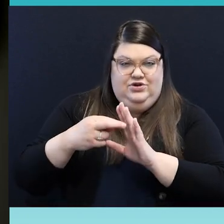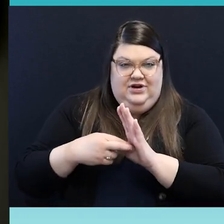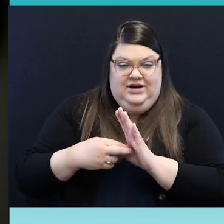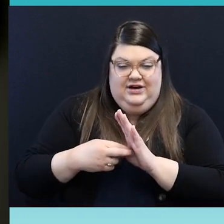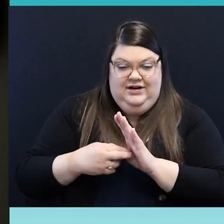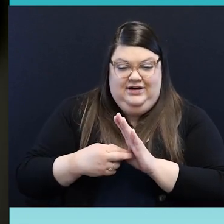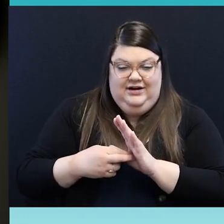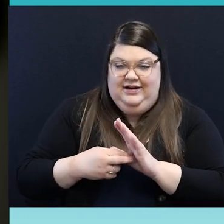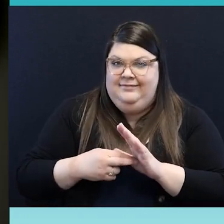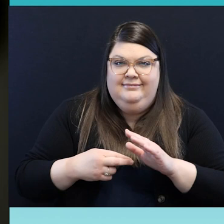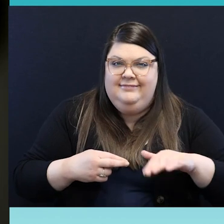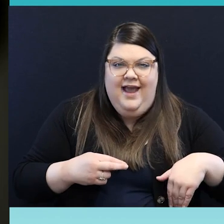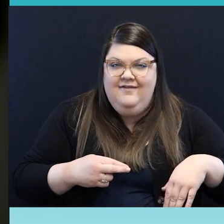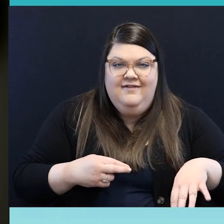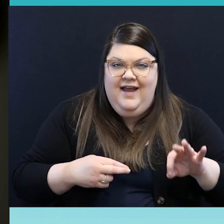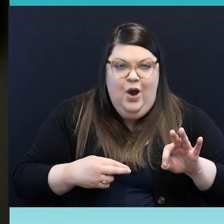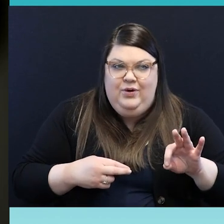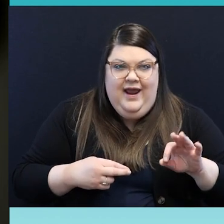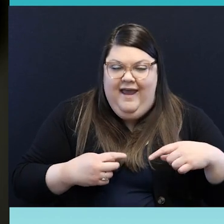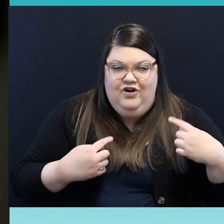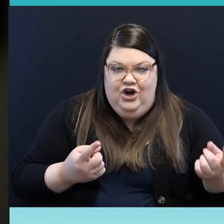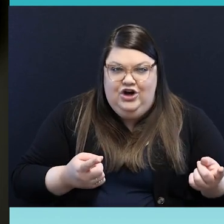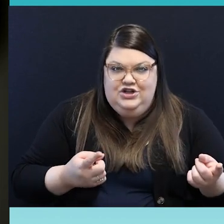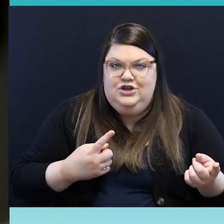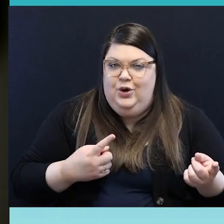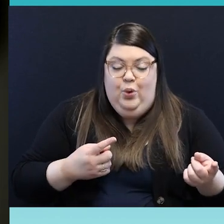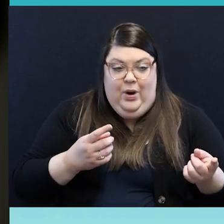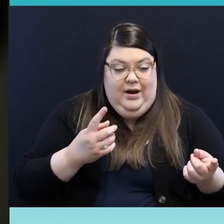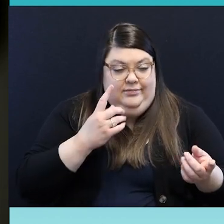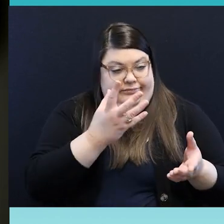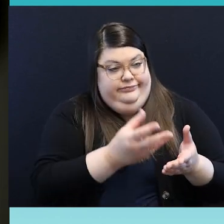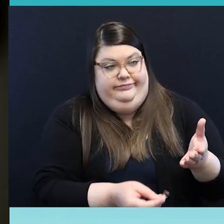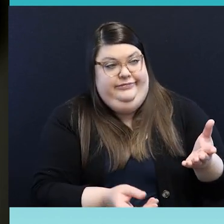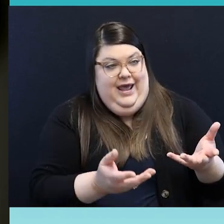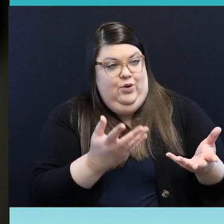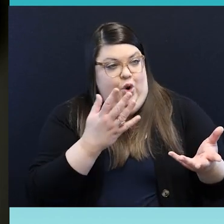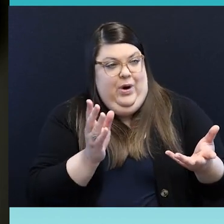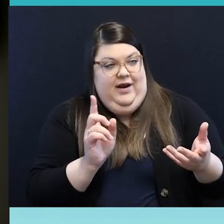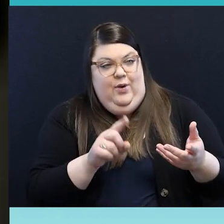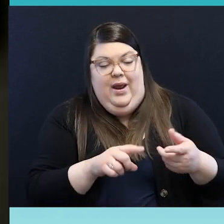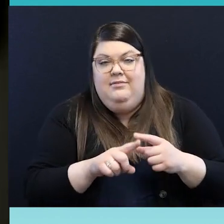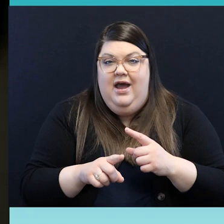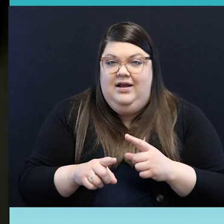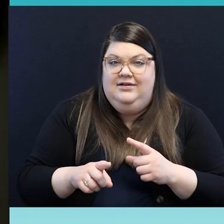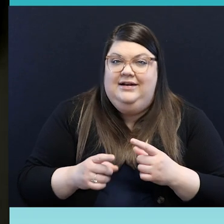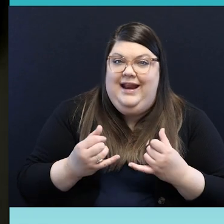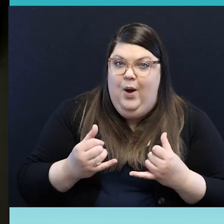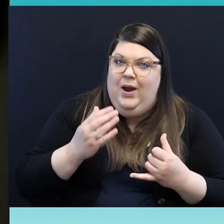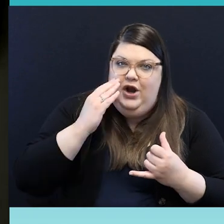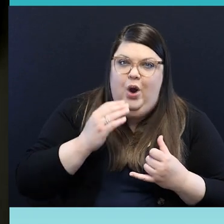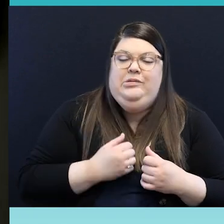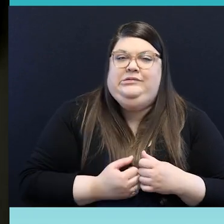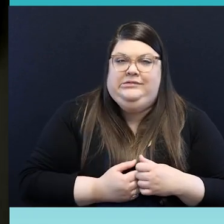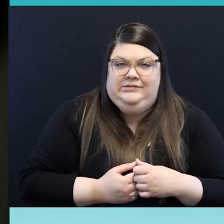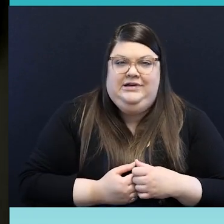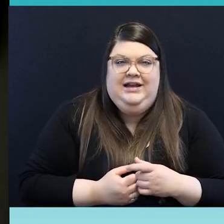I've not found those documents ever. So wherever they went, they were not available. But I now know that